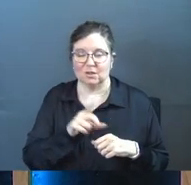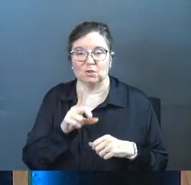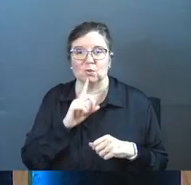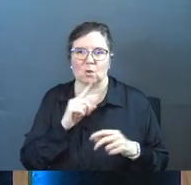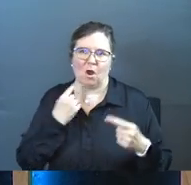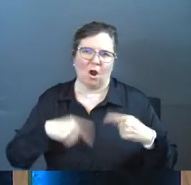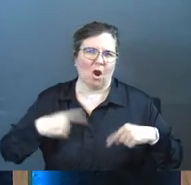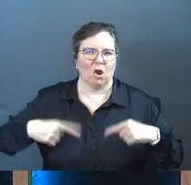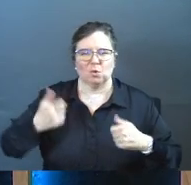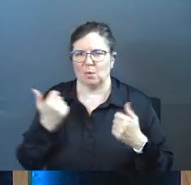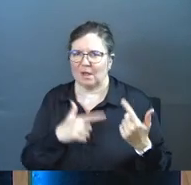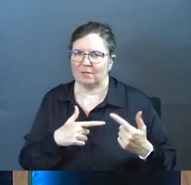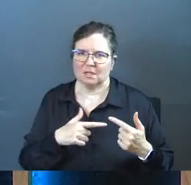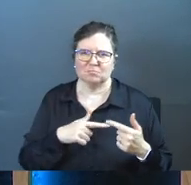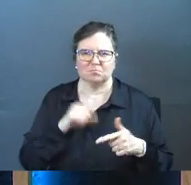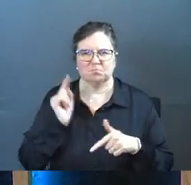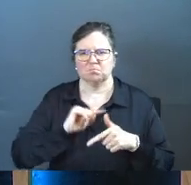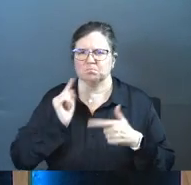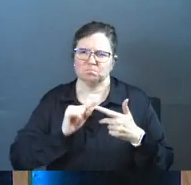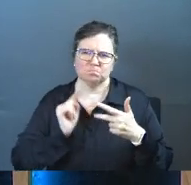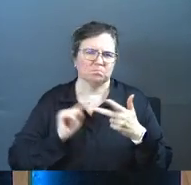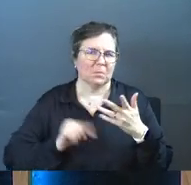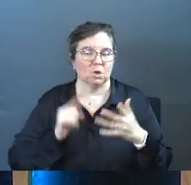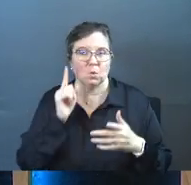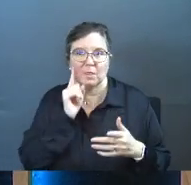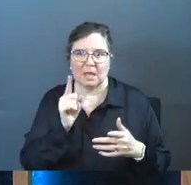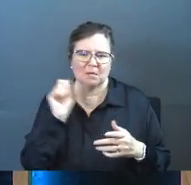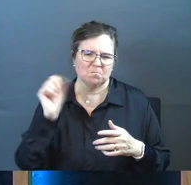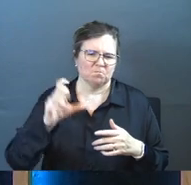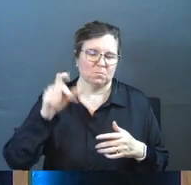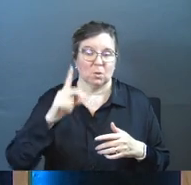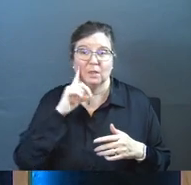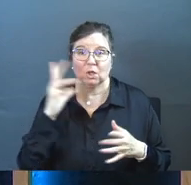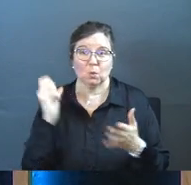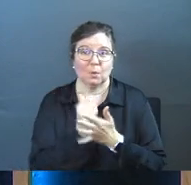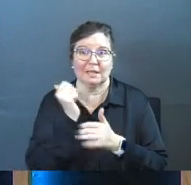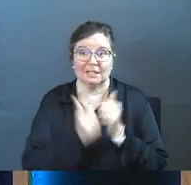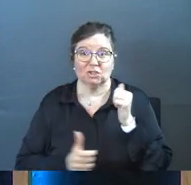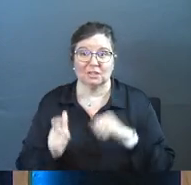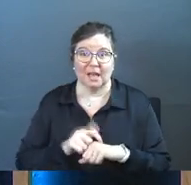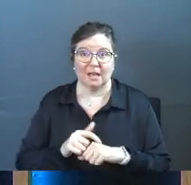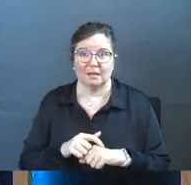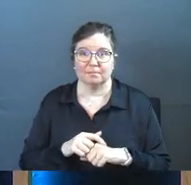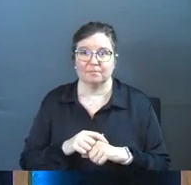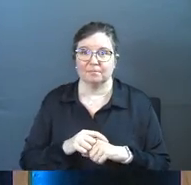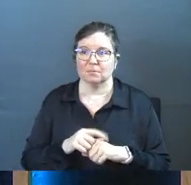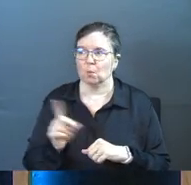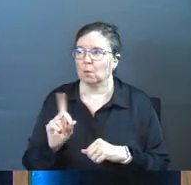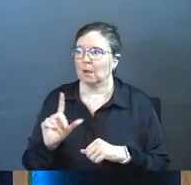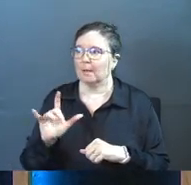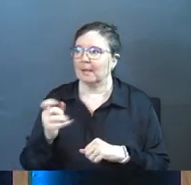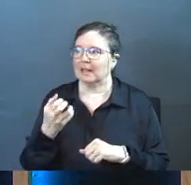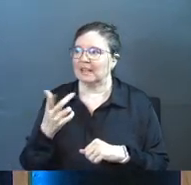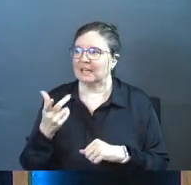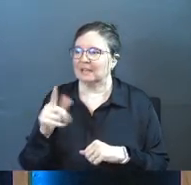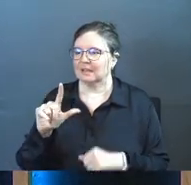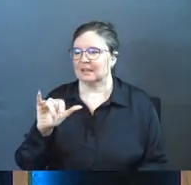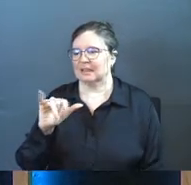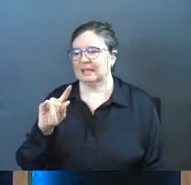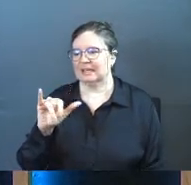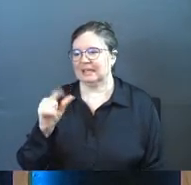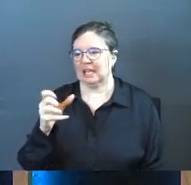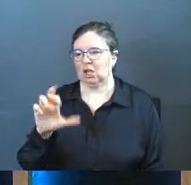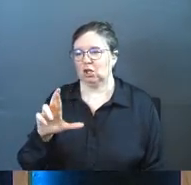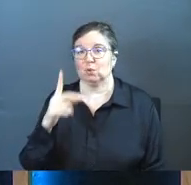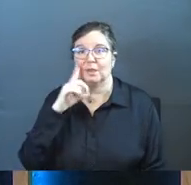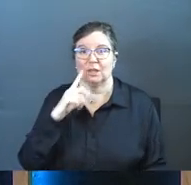You argue everything so well, and you think that you win each time. Where are my litigators at? You think you win each